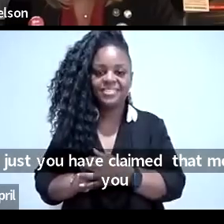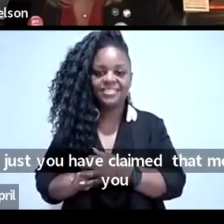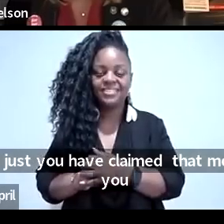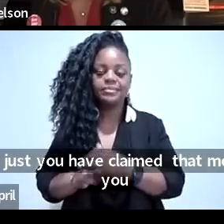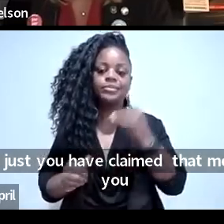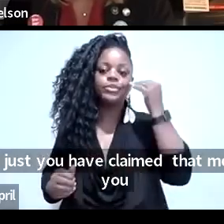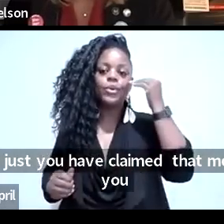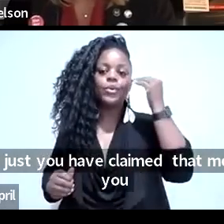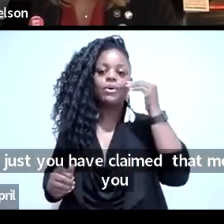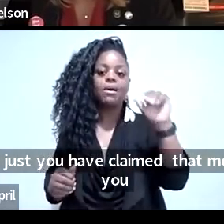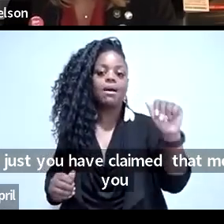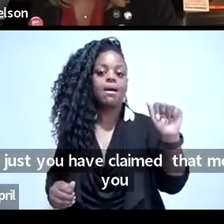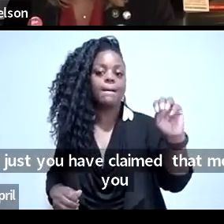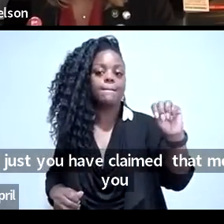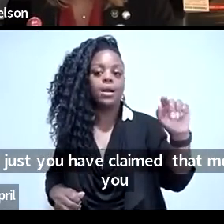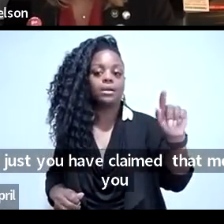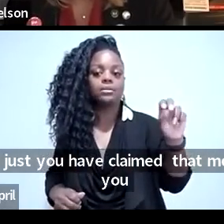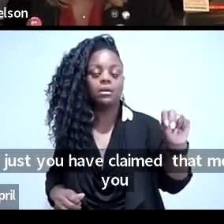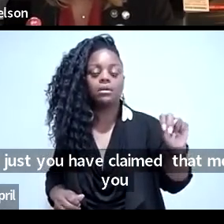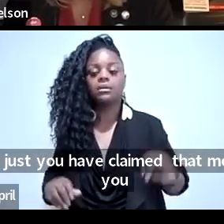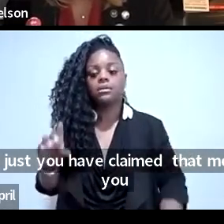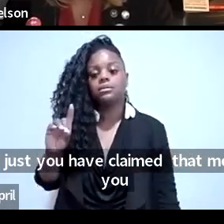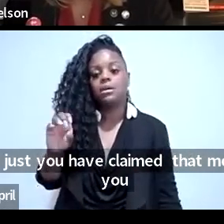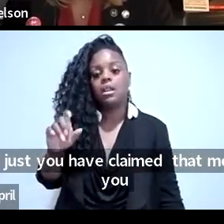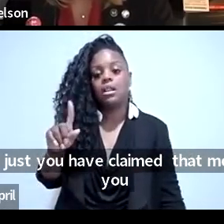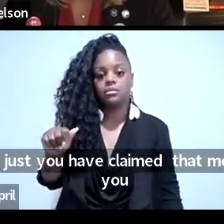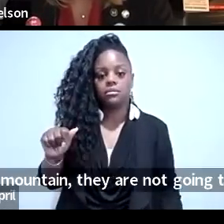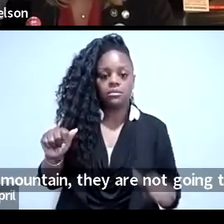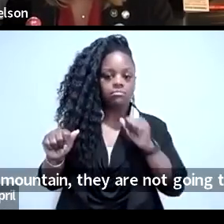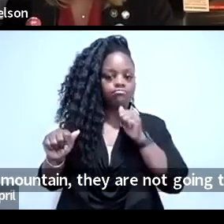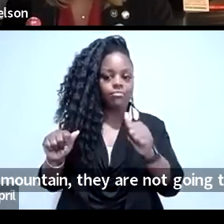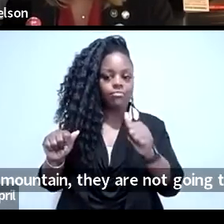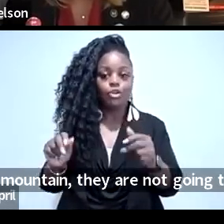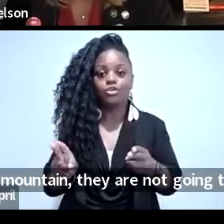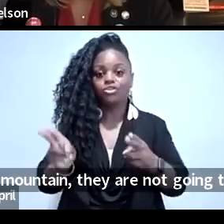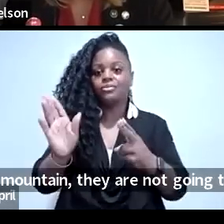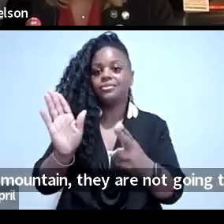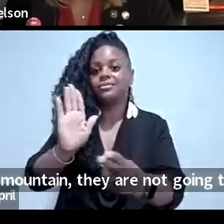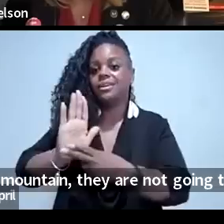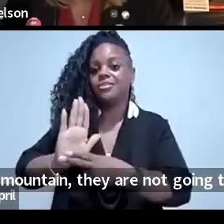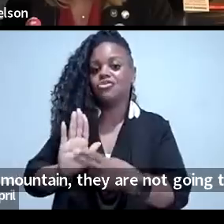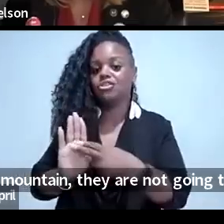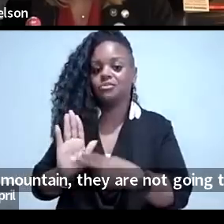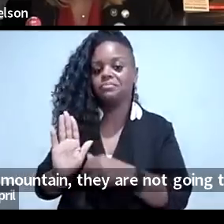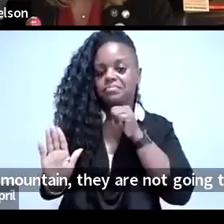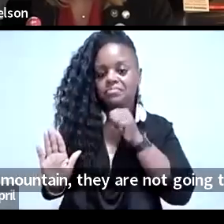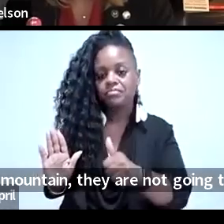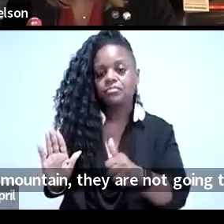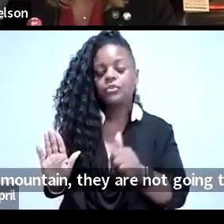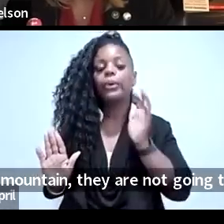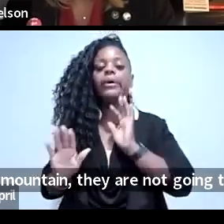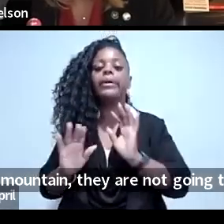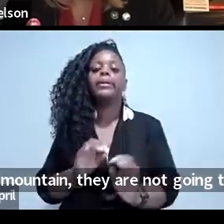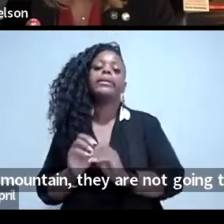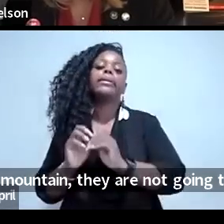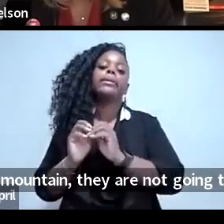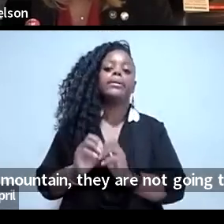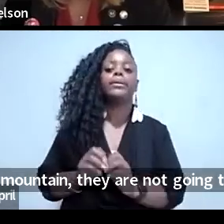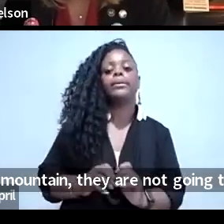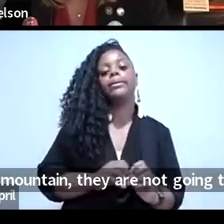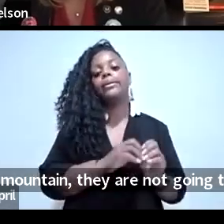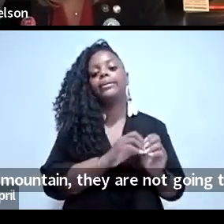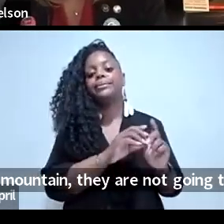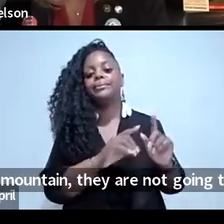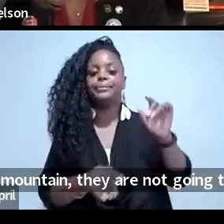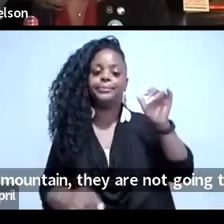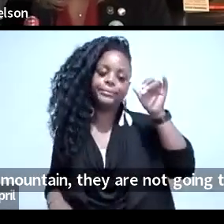They're going to drag it out. So with these companies evidently dragging out contract negotiations, how do you win a contract? What do you